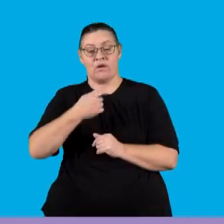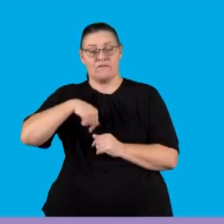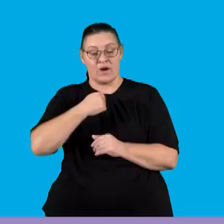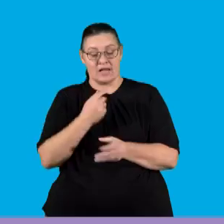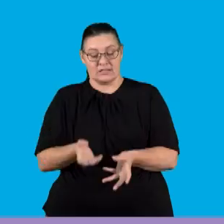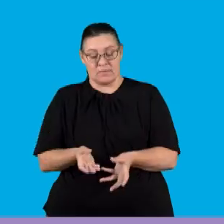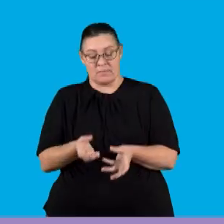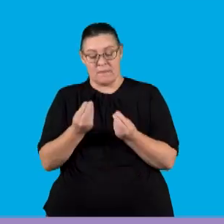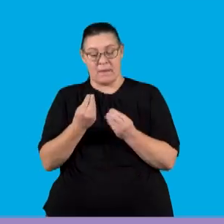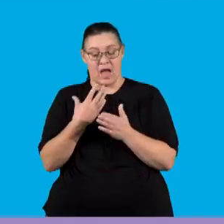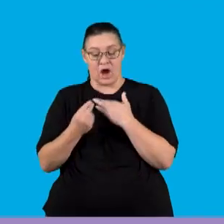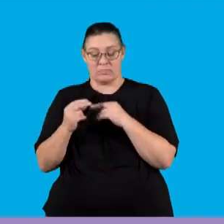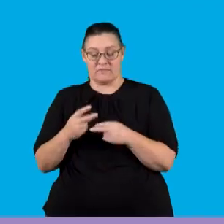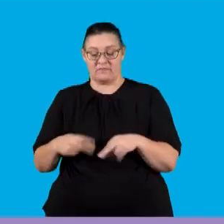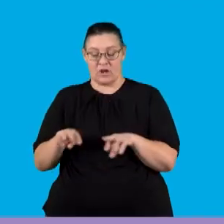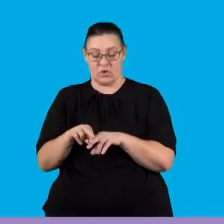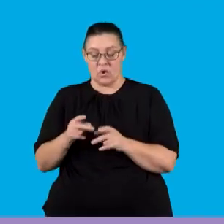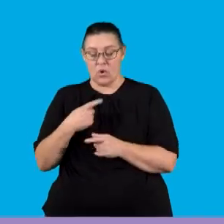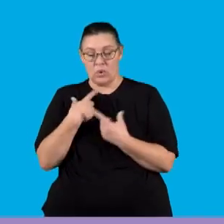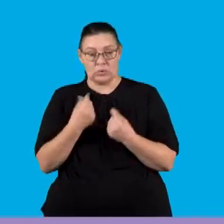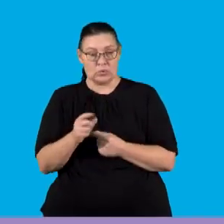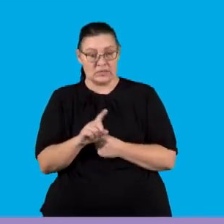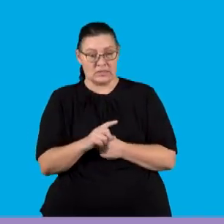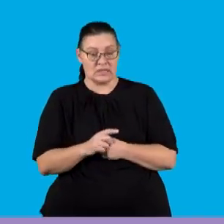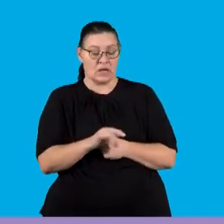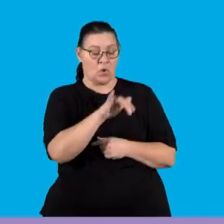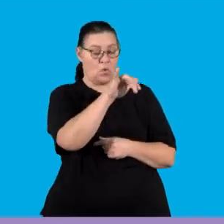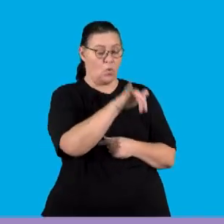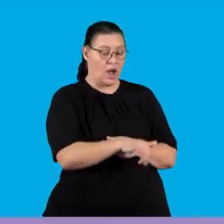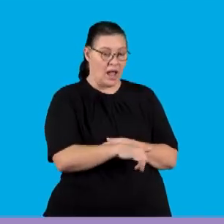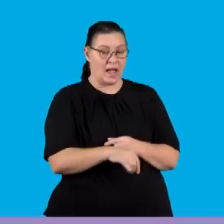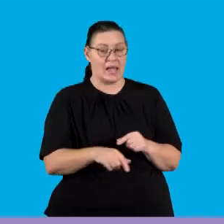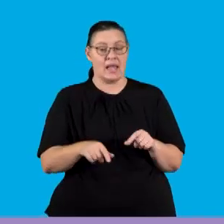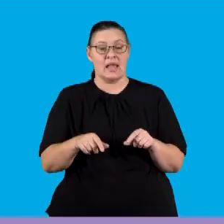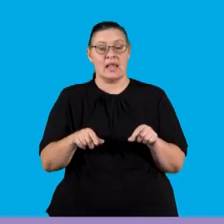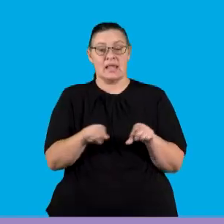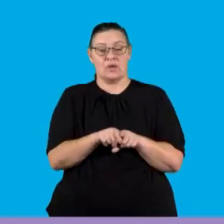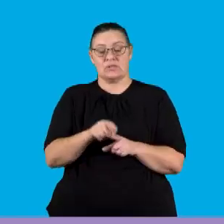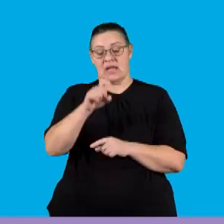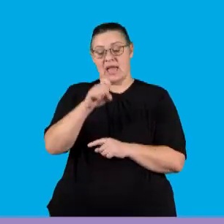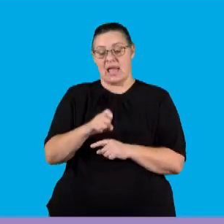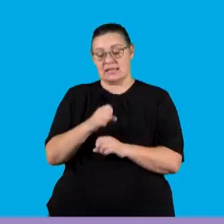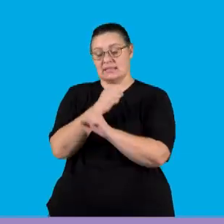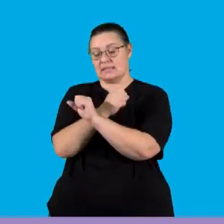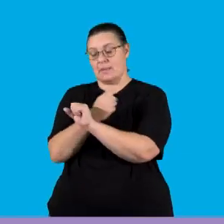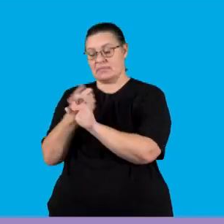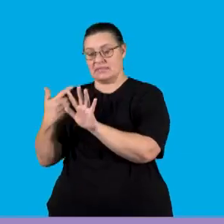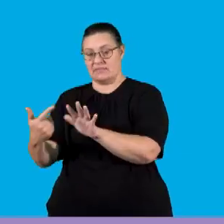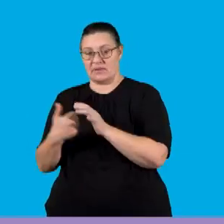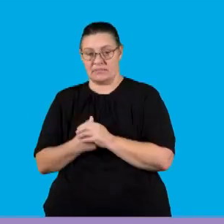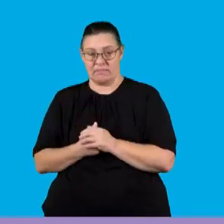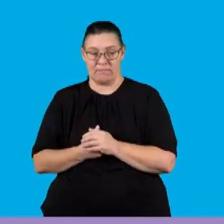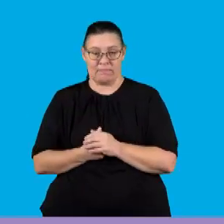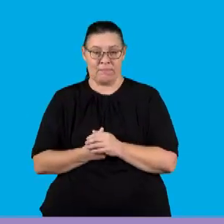to get the output value, what we did was to take the input value and we multiplied it